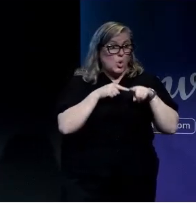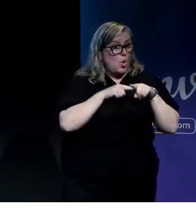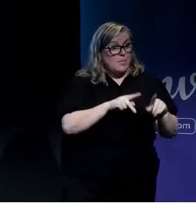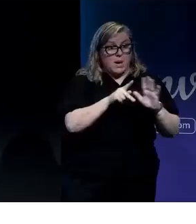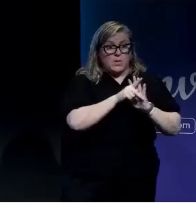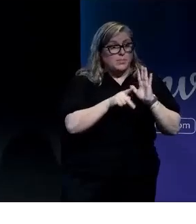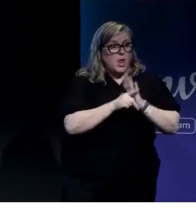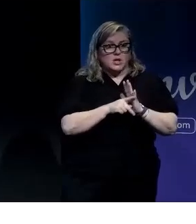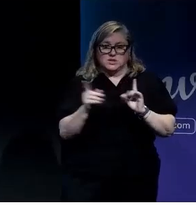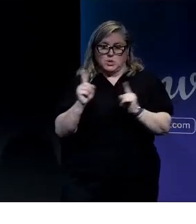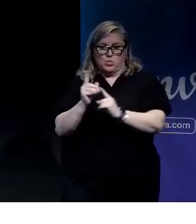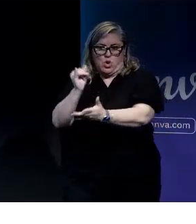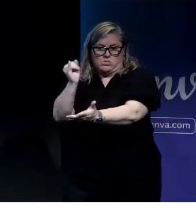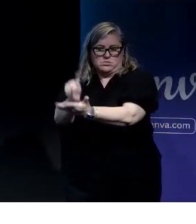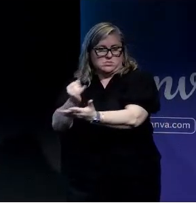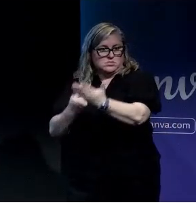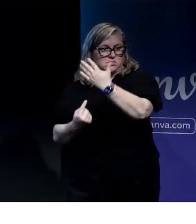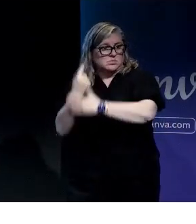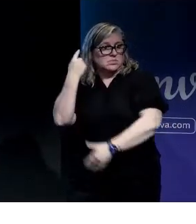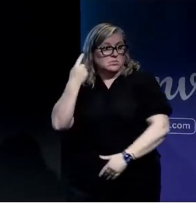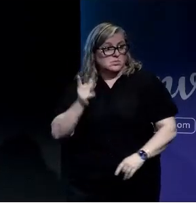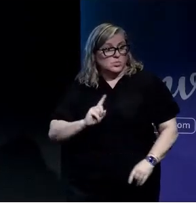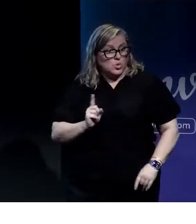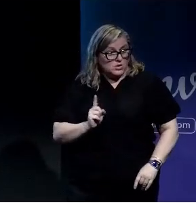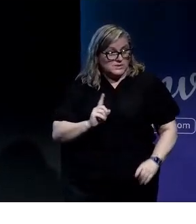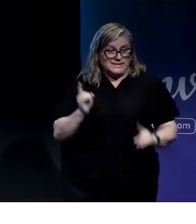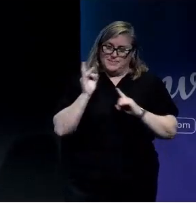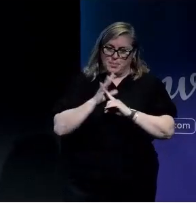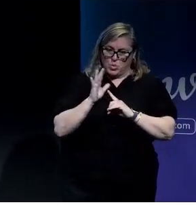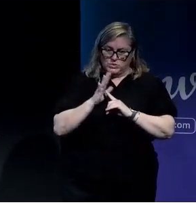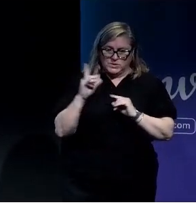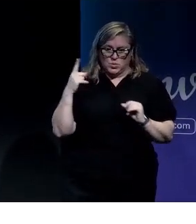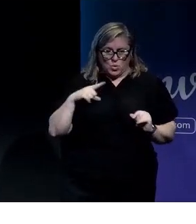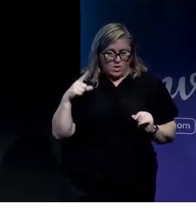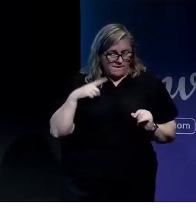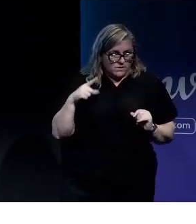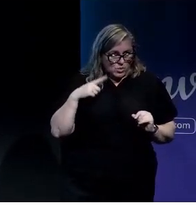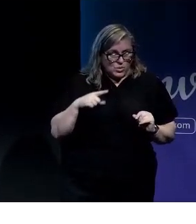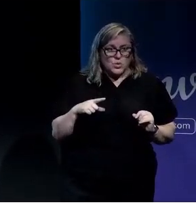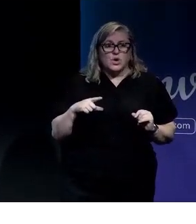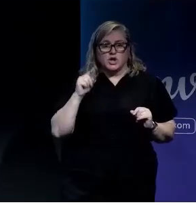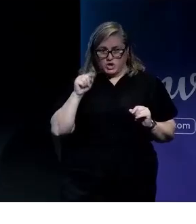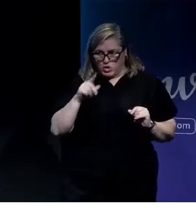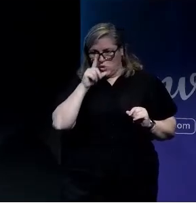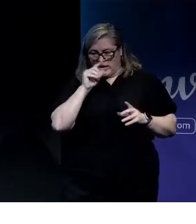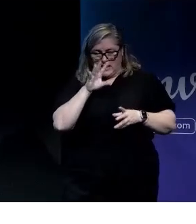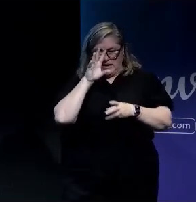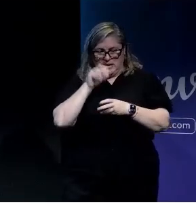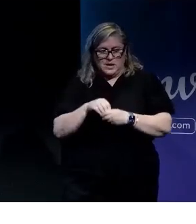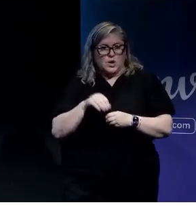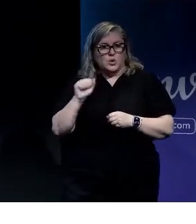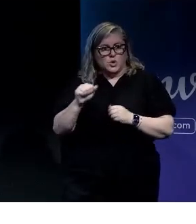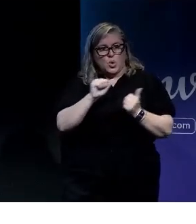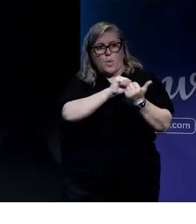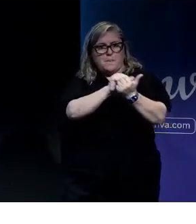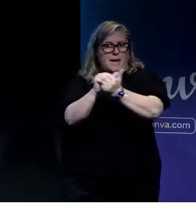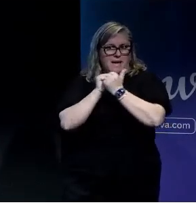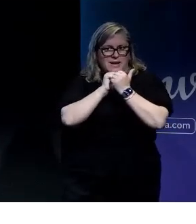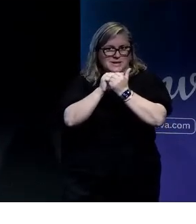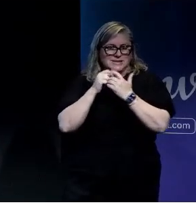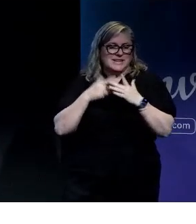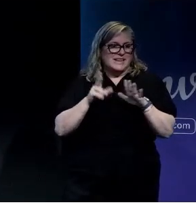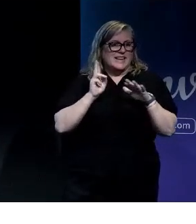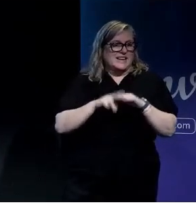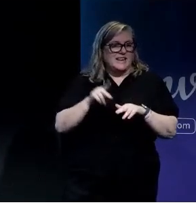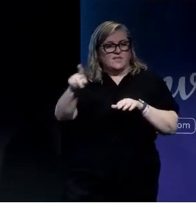policy, which is very important because then you can actually include your partners and such if you have to do